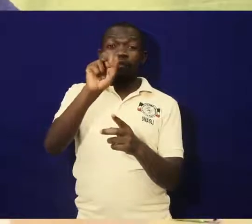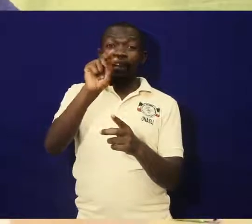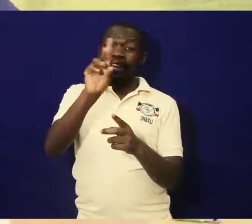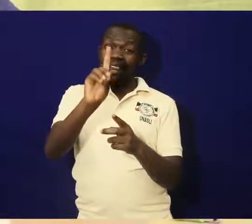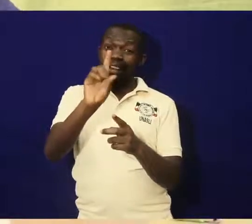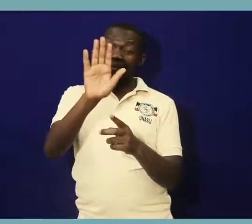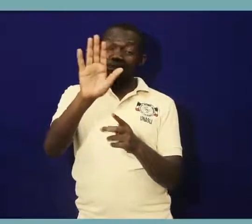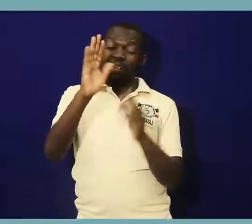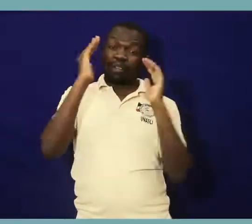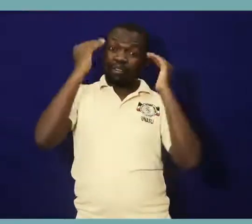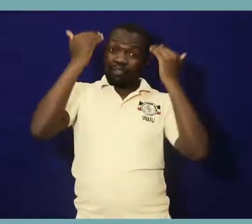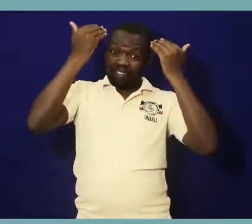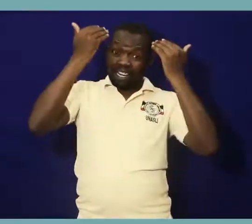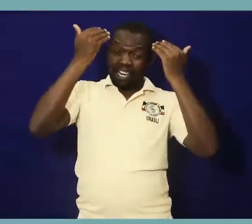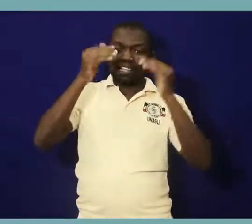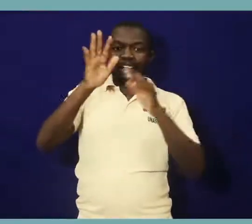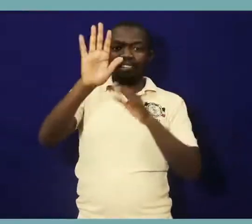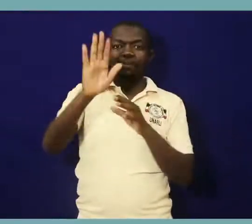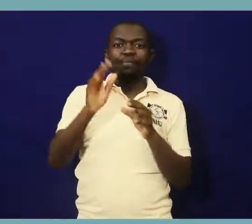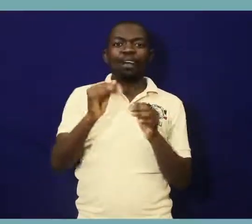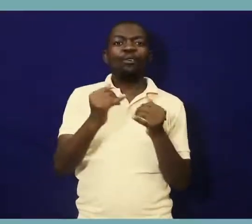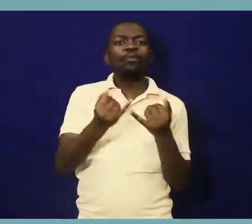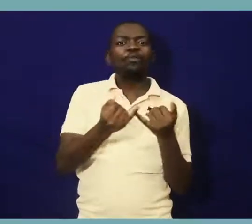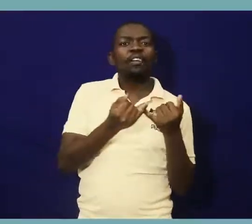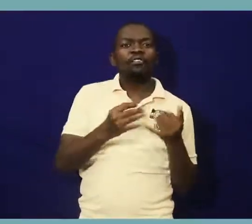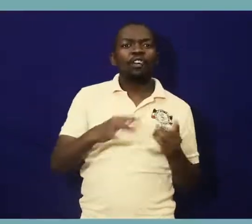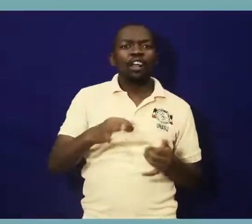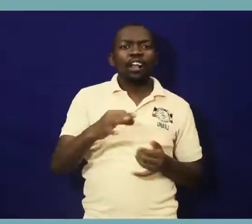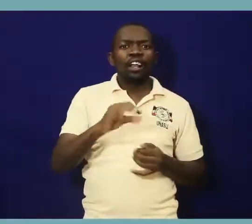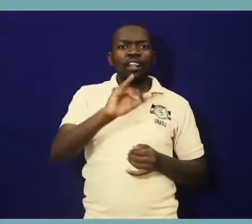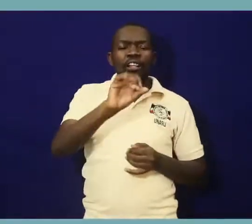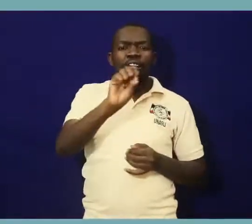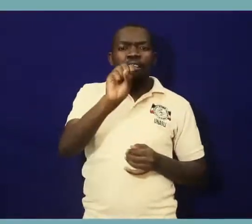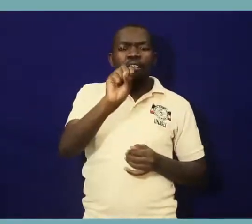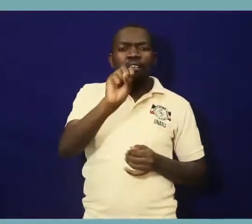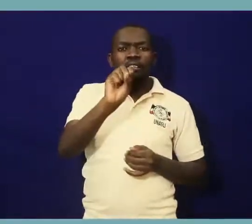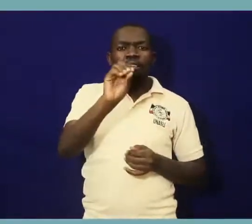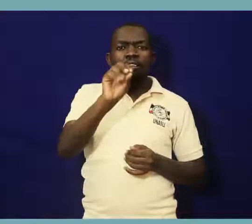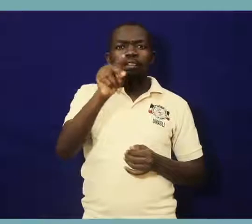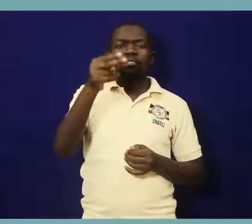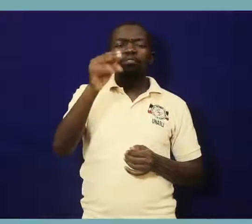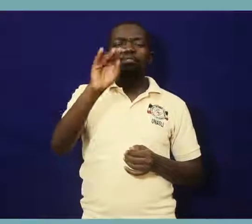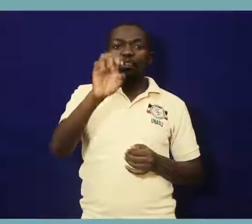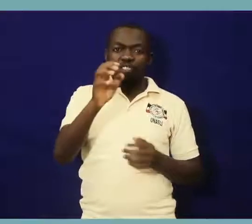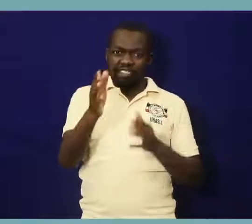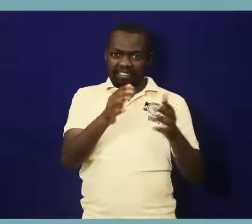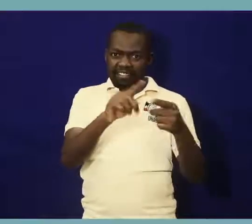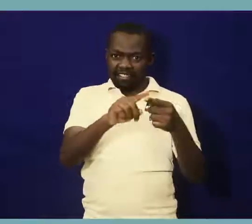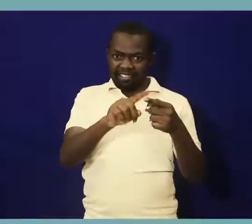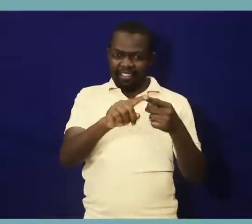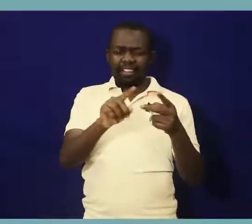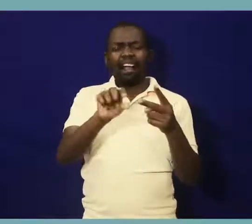Sophie, what were the other causes of World War I?